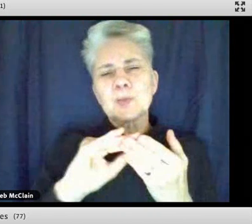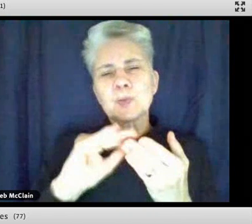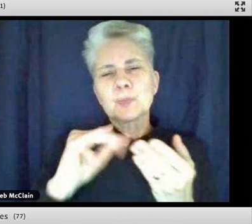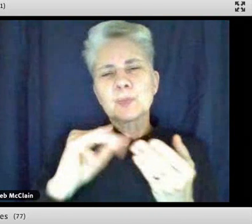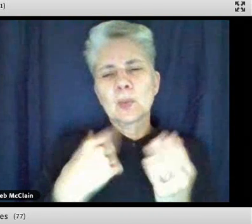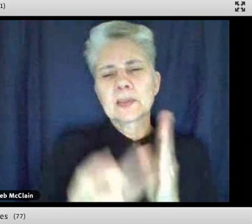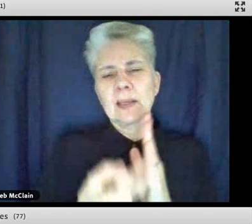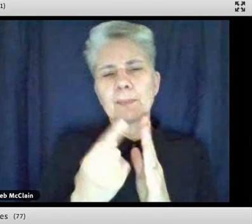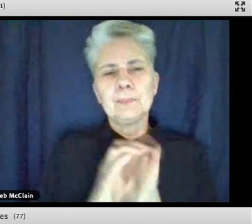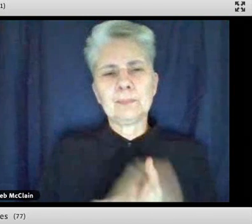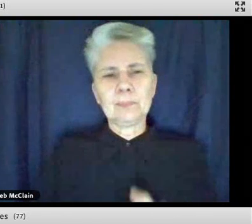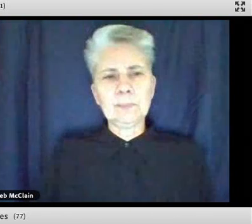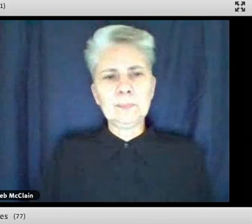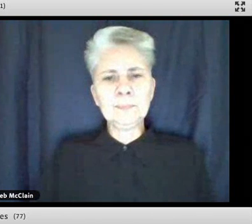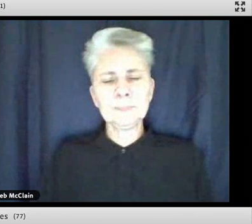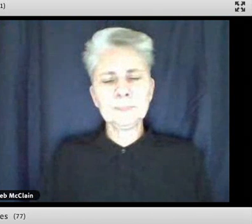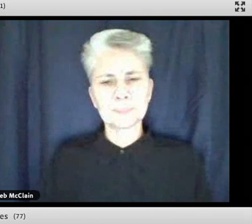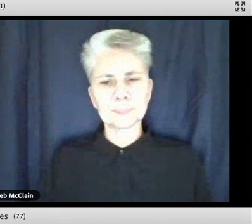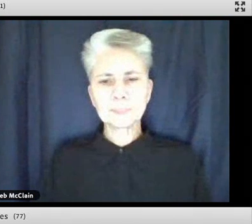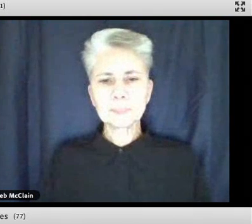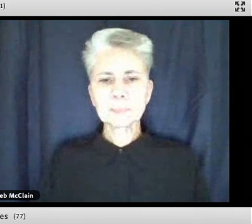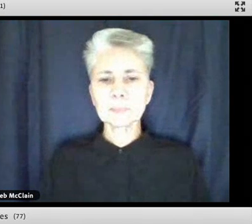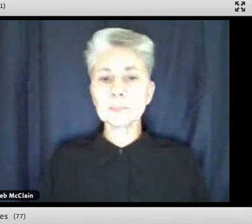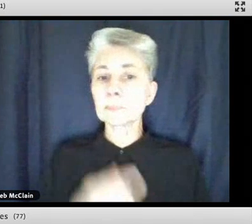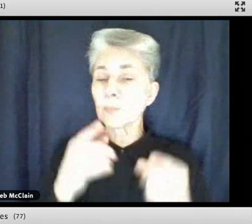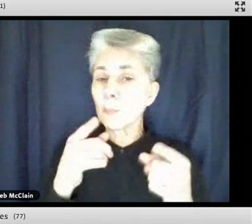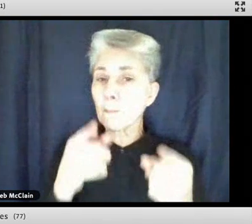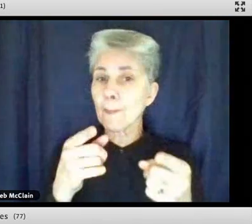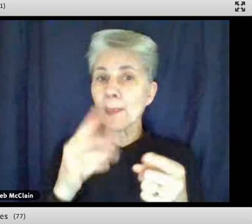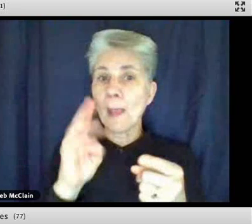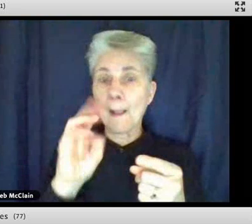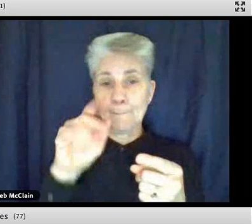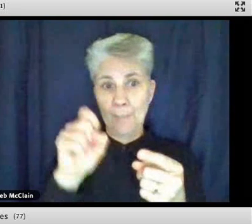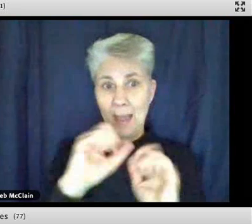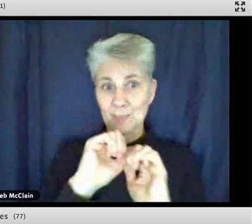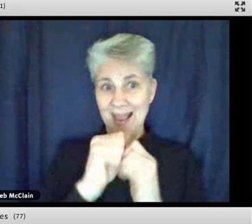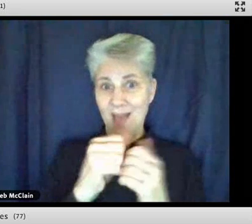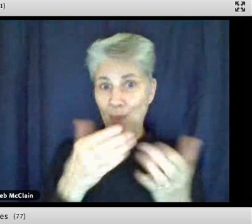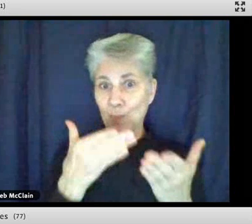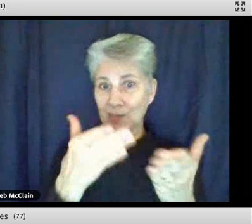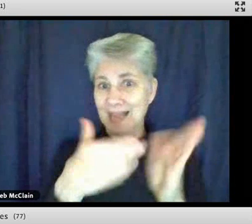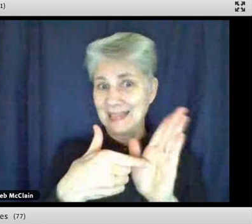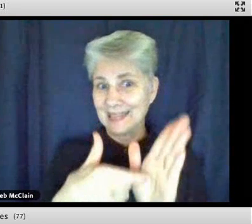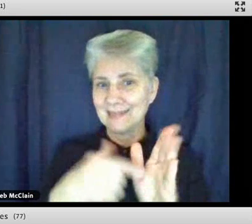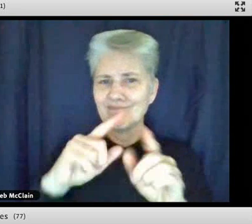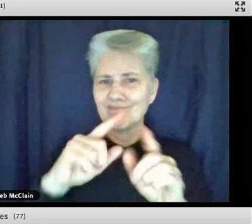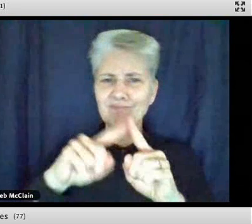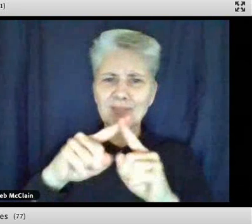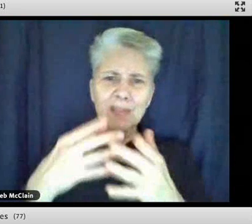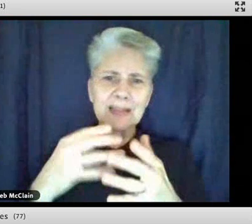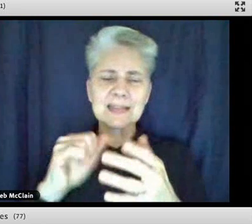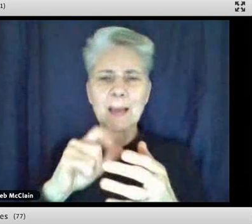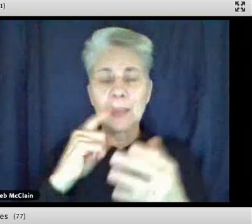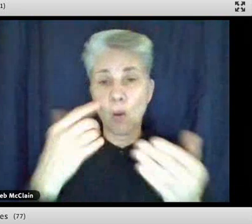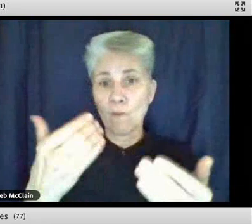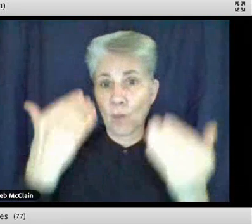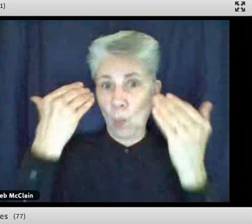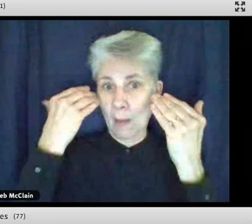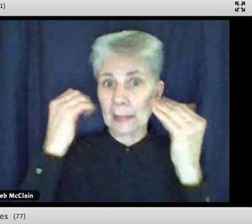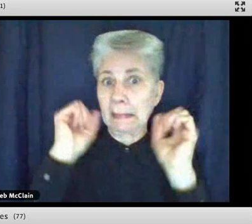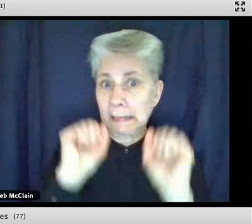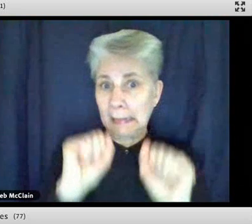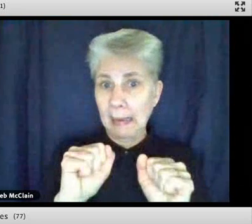The maps, the way they are presented and different things like that can kind of be overwhelming. Let me post this in here. So this